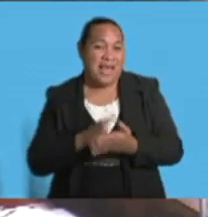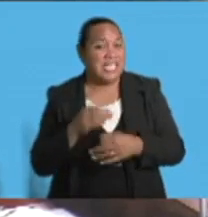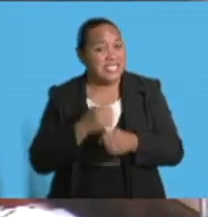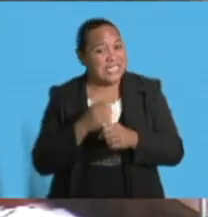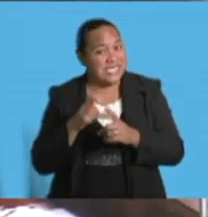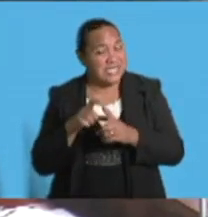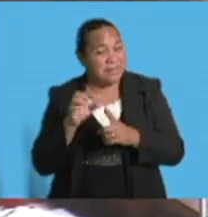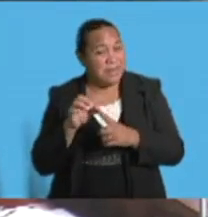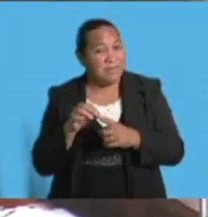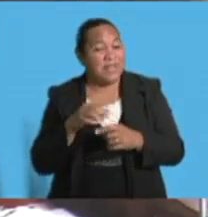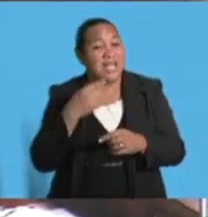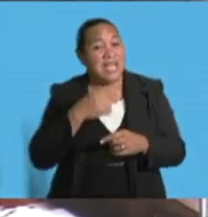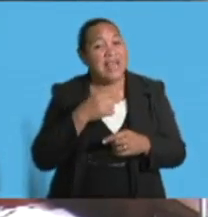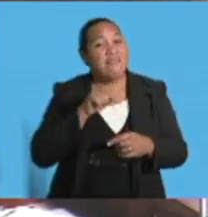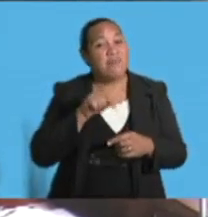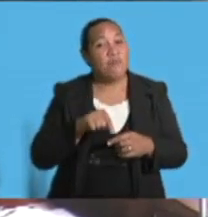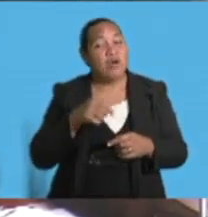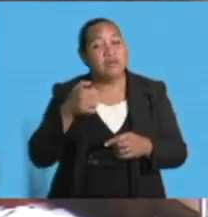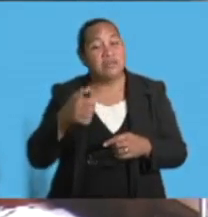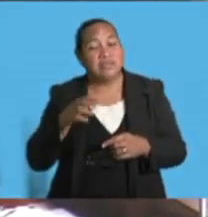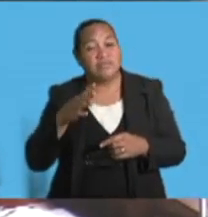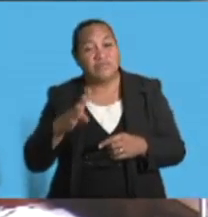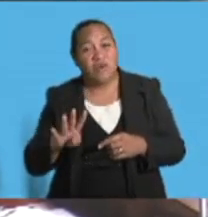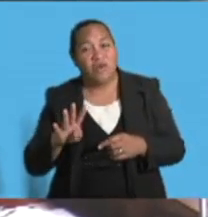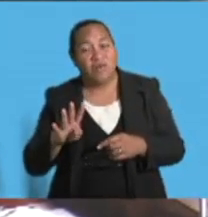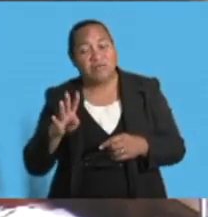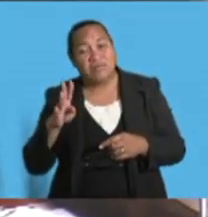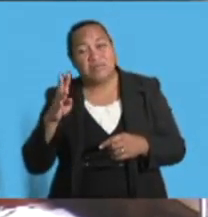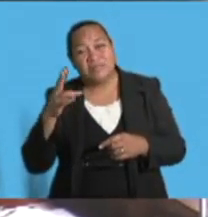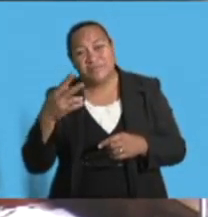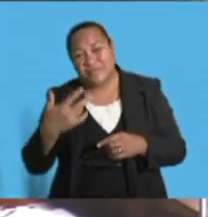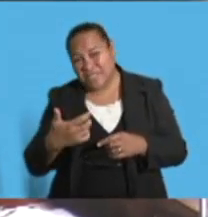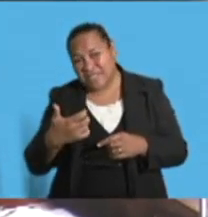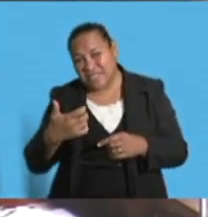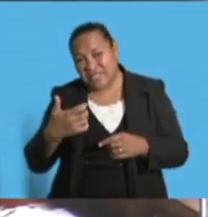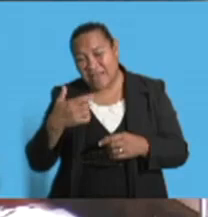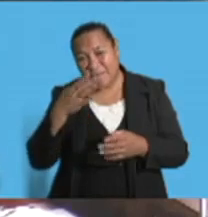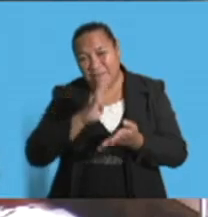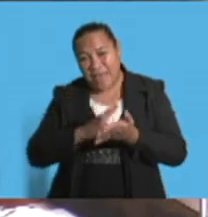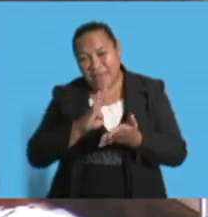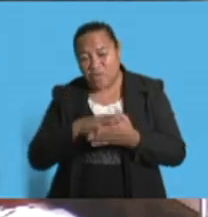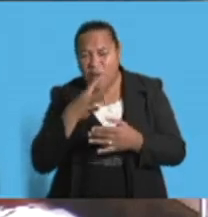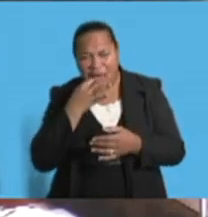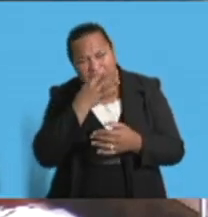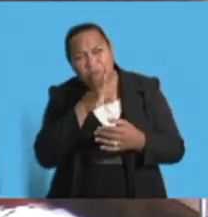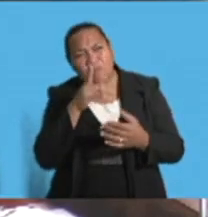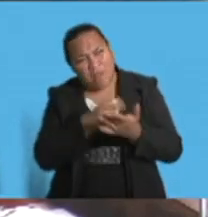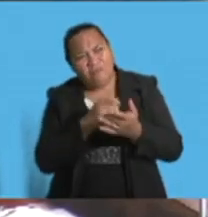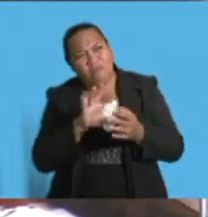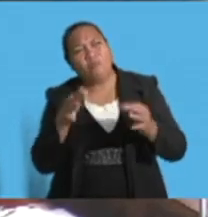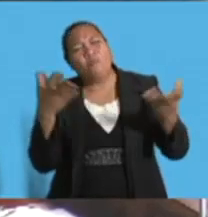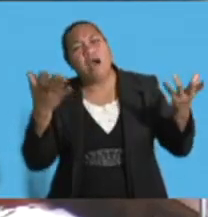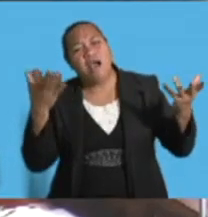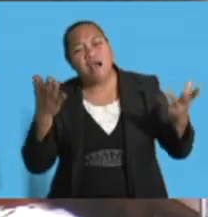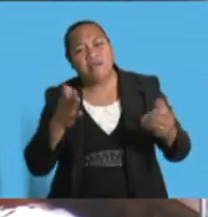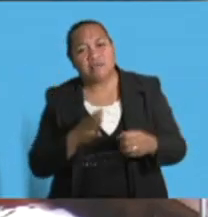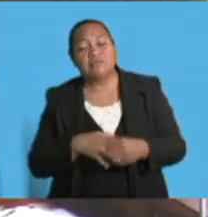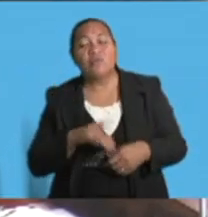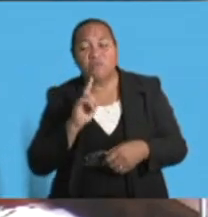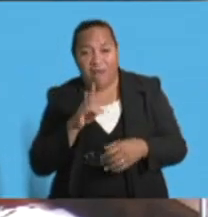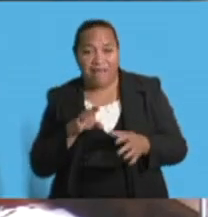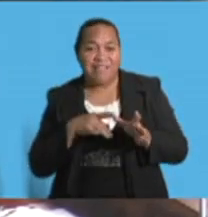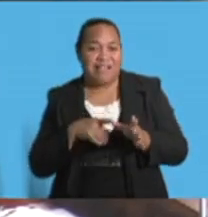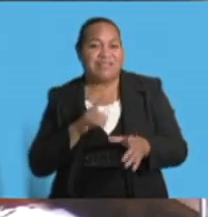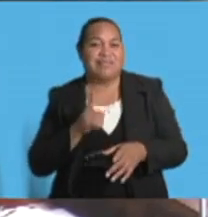of 11.673 billion. They ask where we get the money from. That's your answer there. You see, in